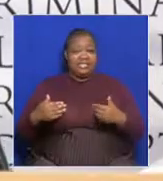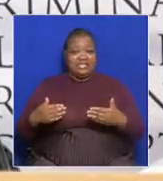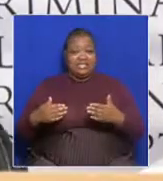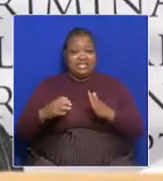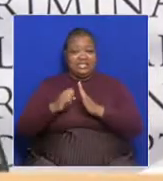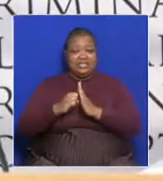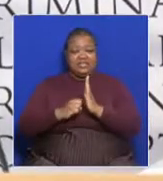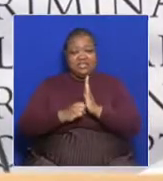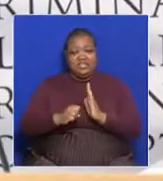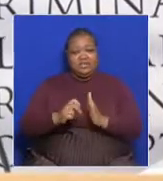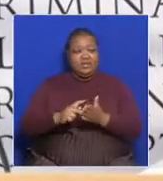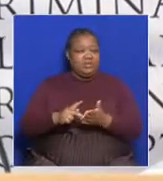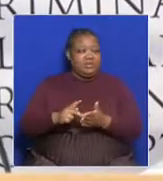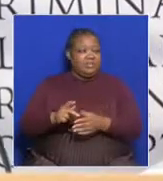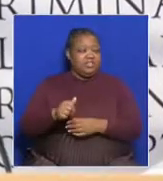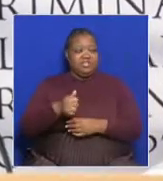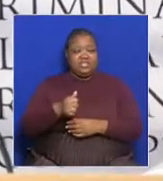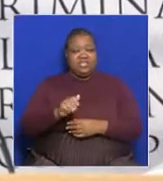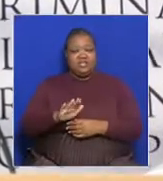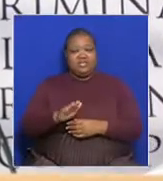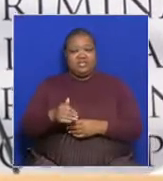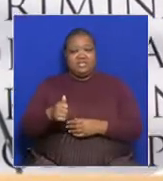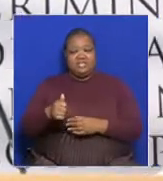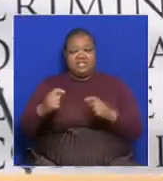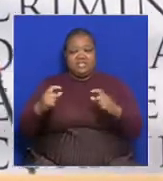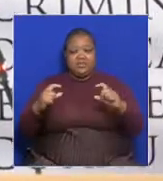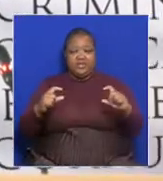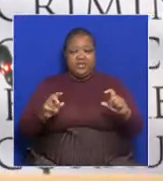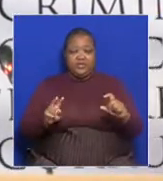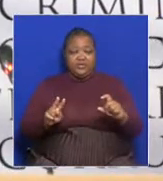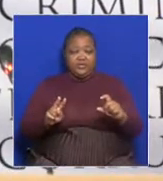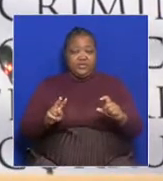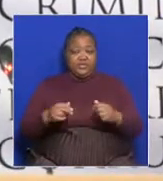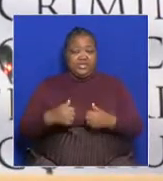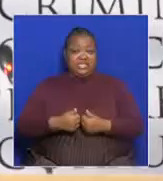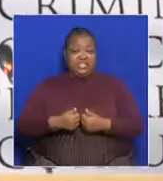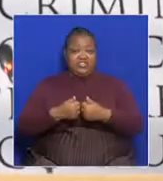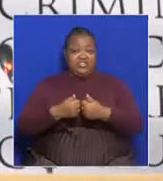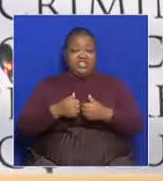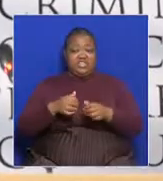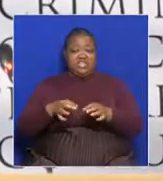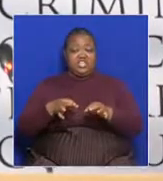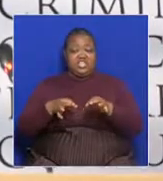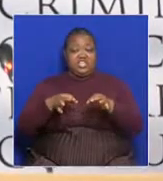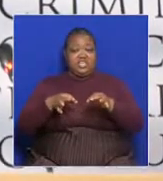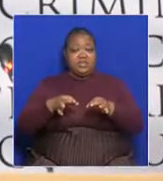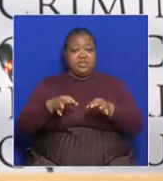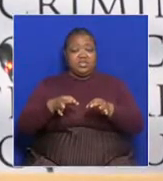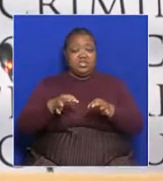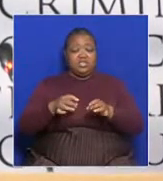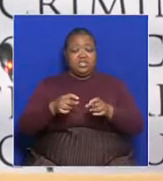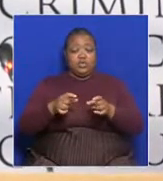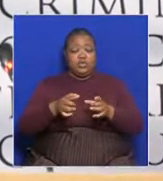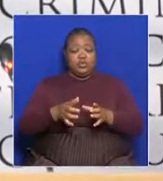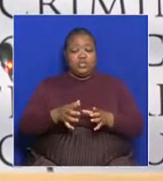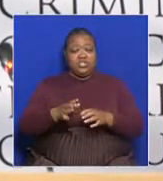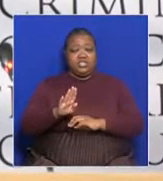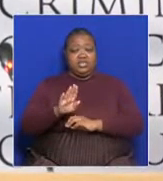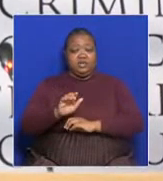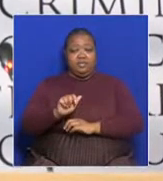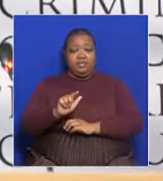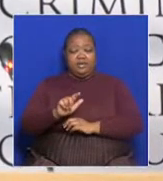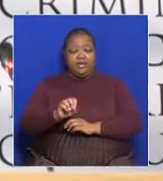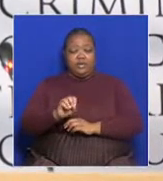2, my challenge with your explanation to Commissioner Baloyi is